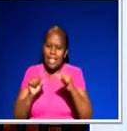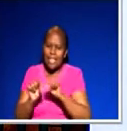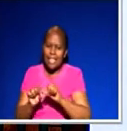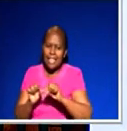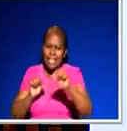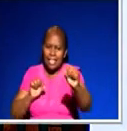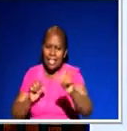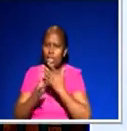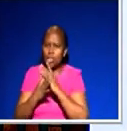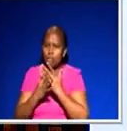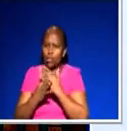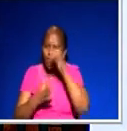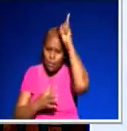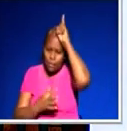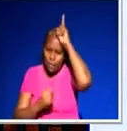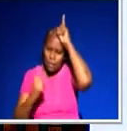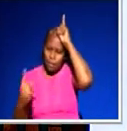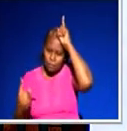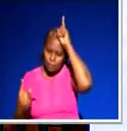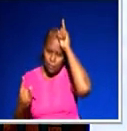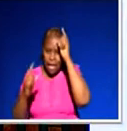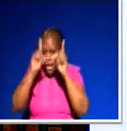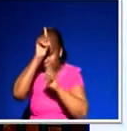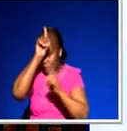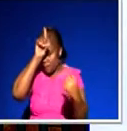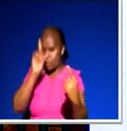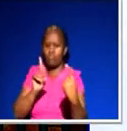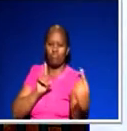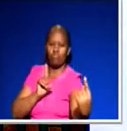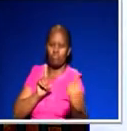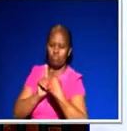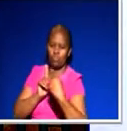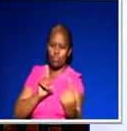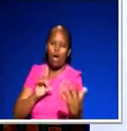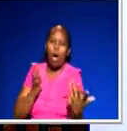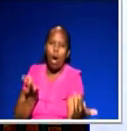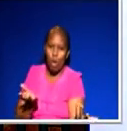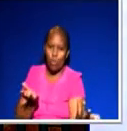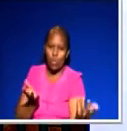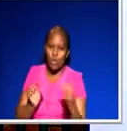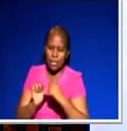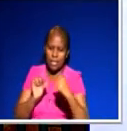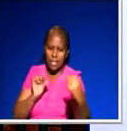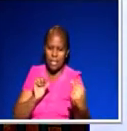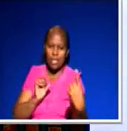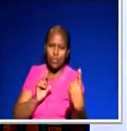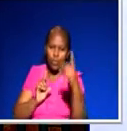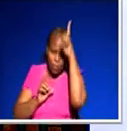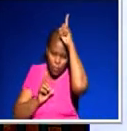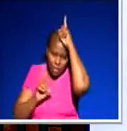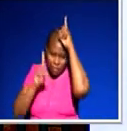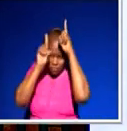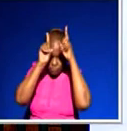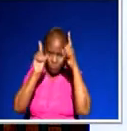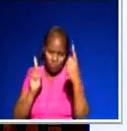How can we measure, or which instrument can we use to measure the distance between two